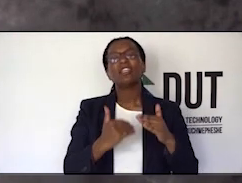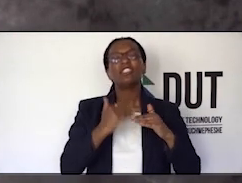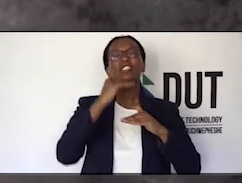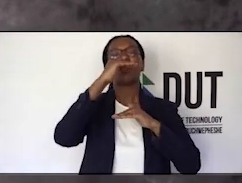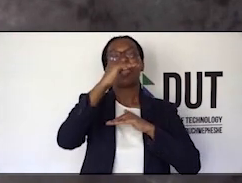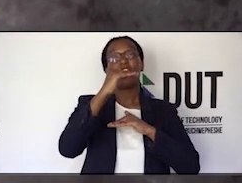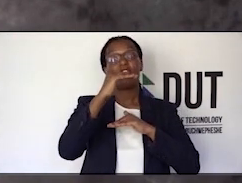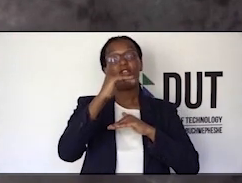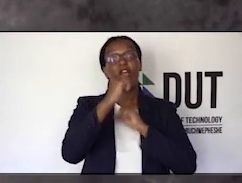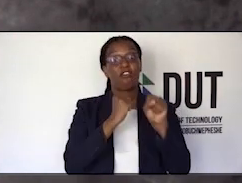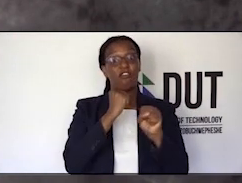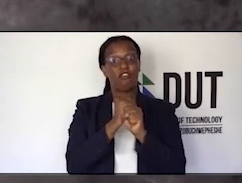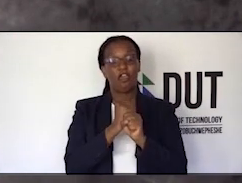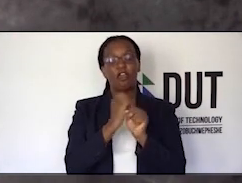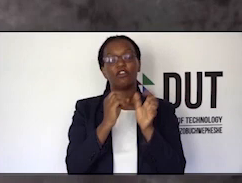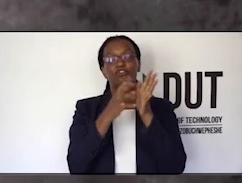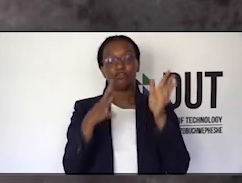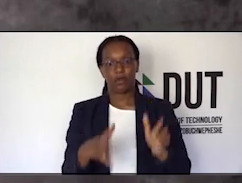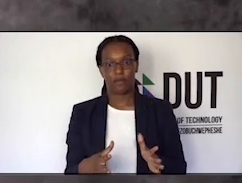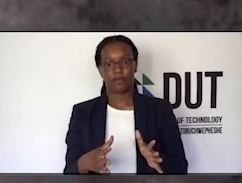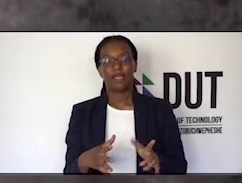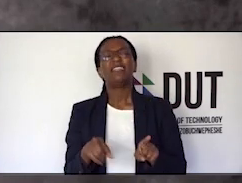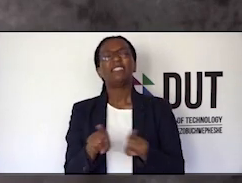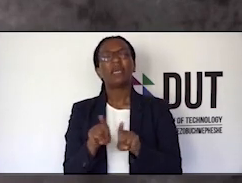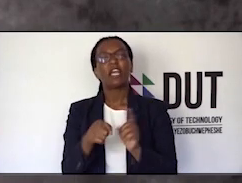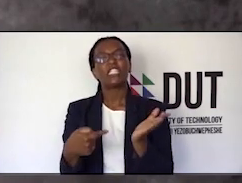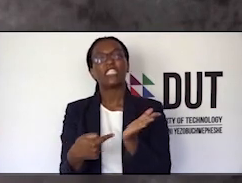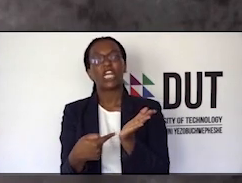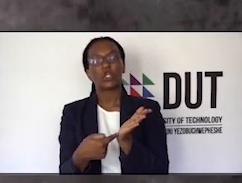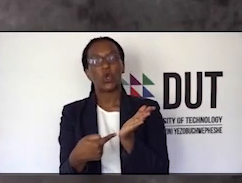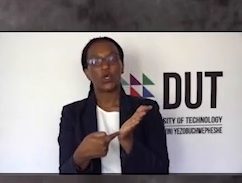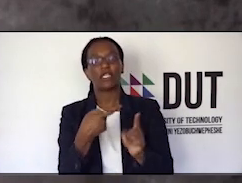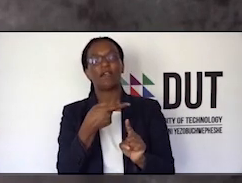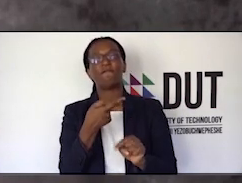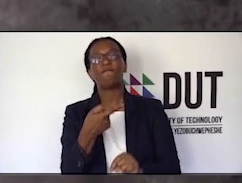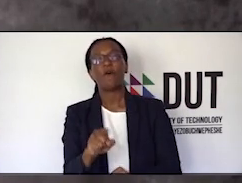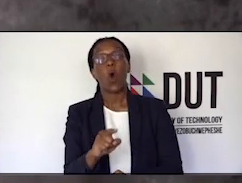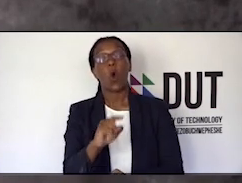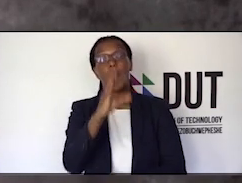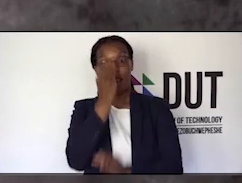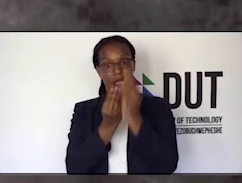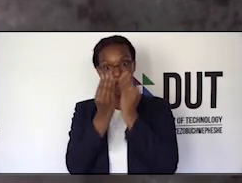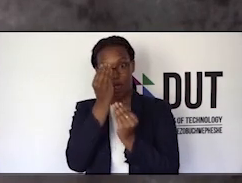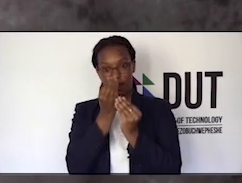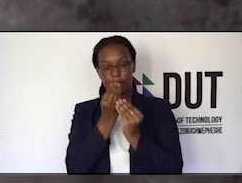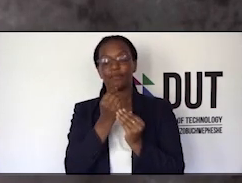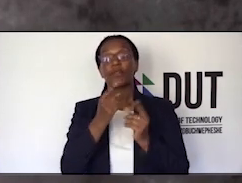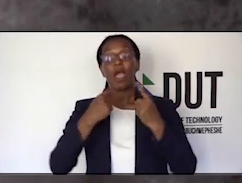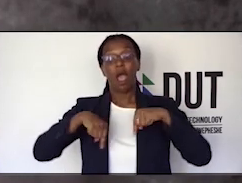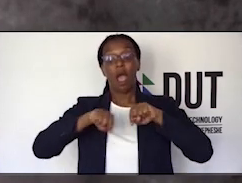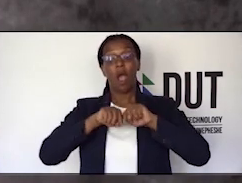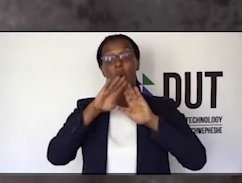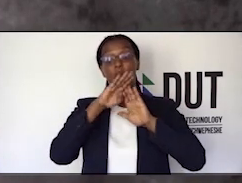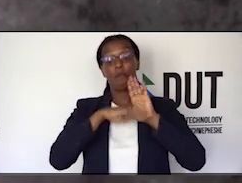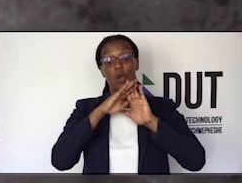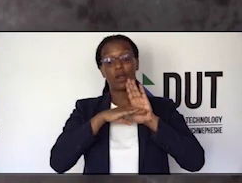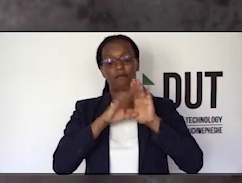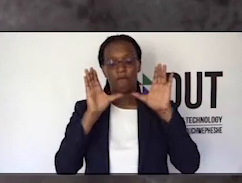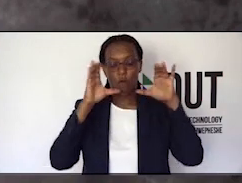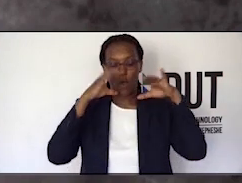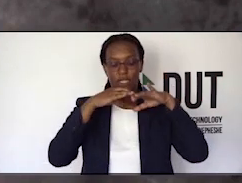experience, and also the technology for learning. Our programs are focused on three things,